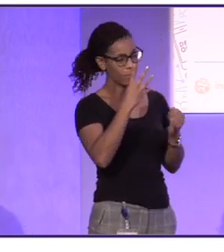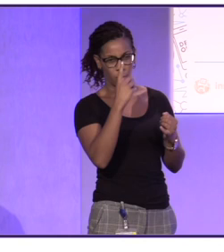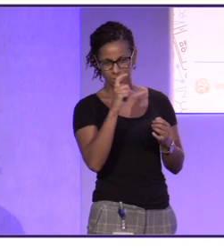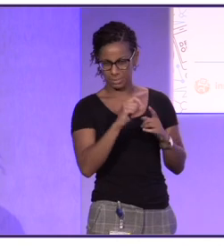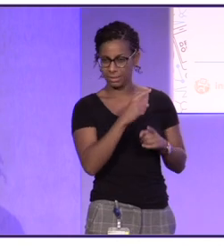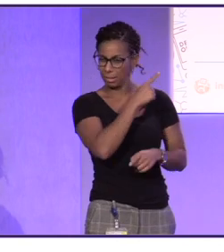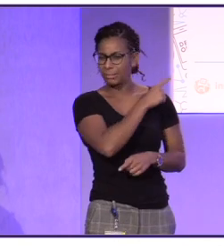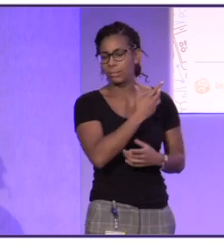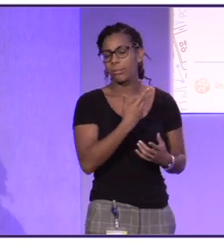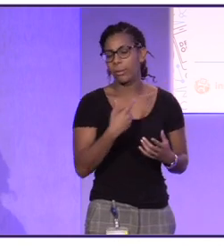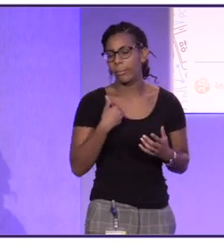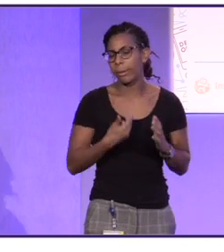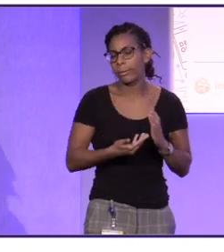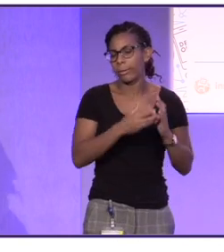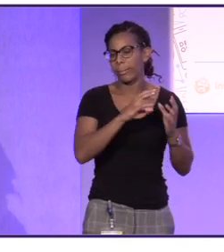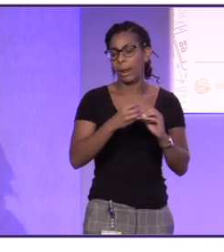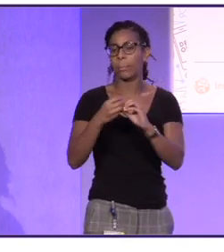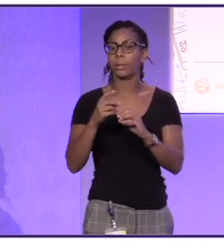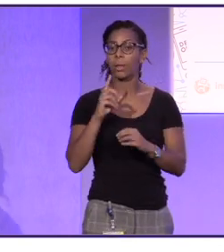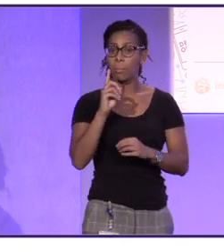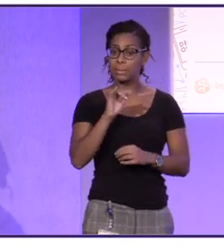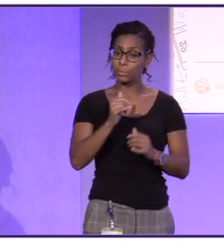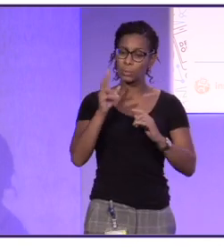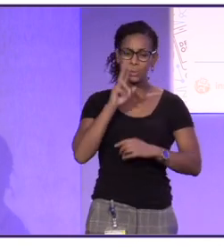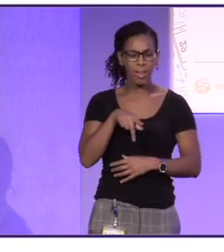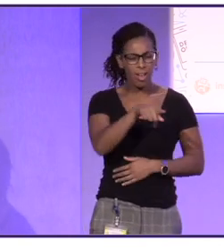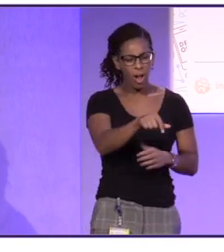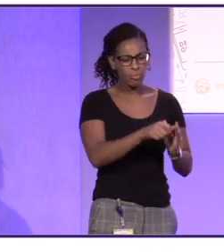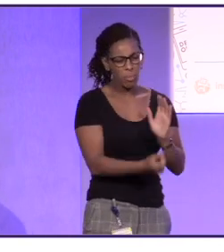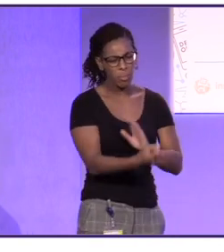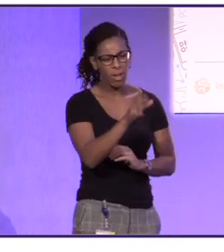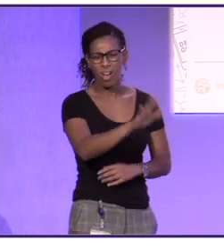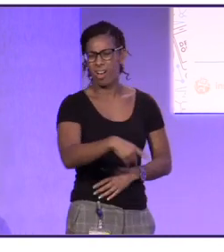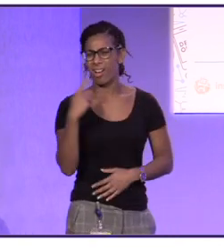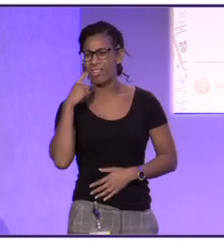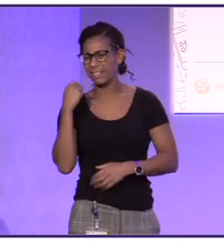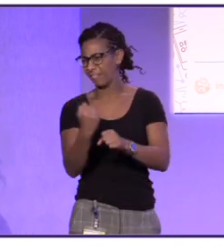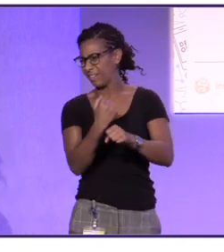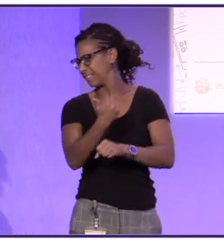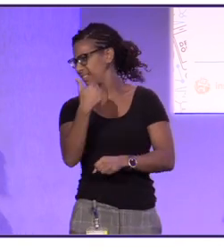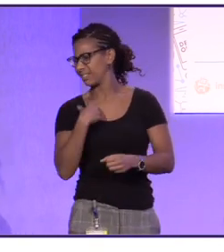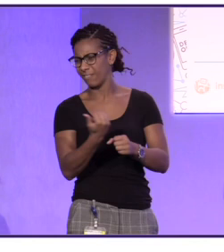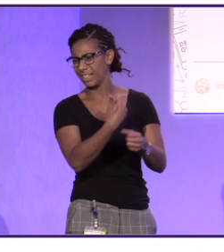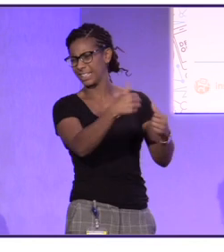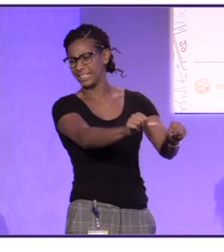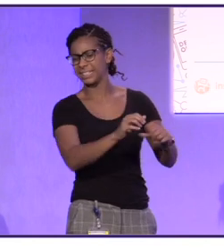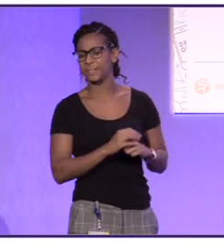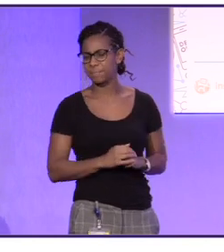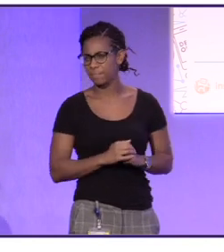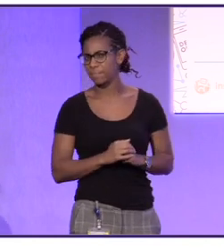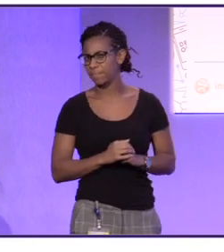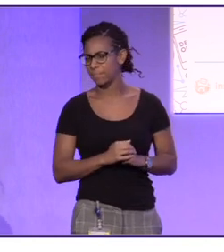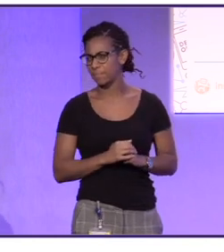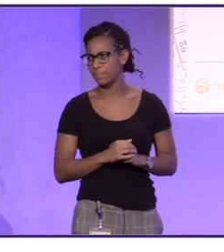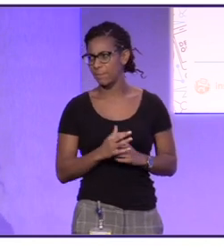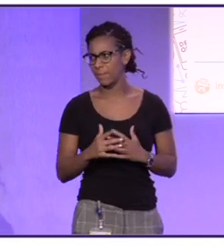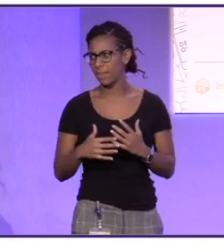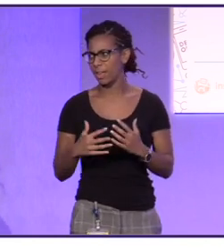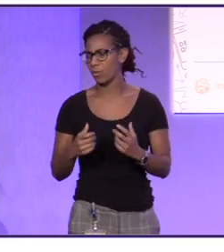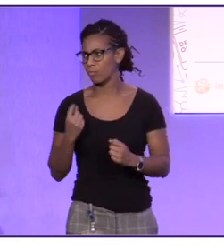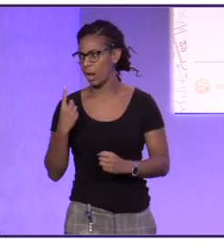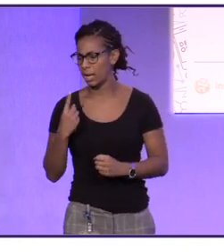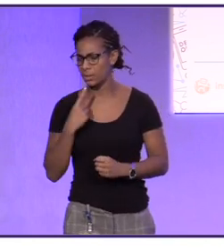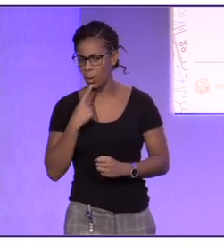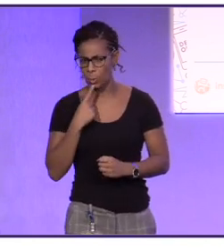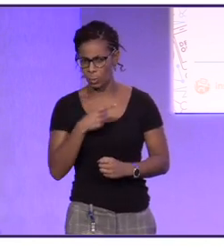again. We see a problem, we say, oh yeah, that's simple to fix, and we fix it. But once we have fixed it, we realize it's not that